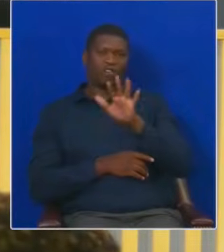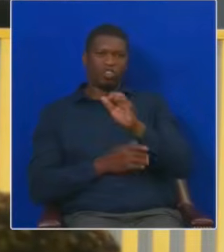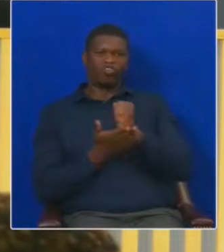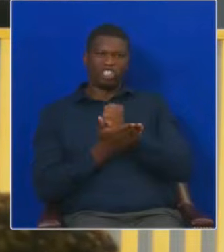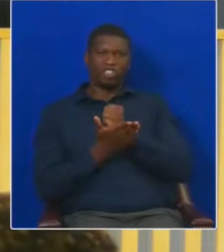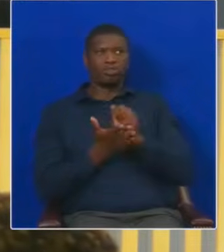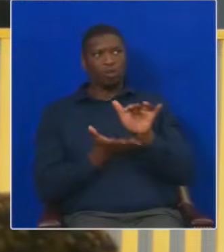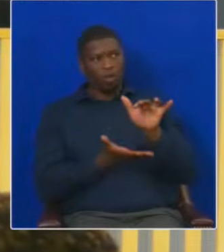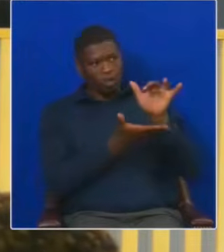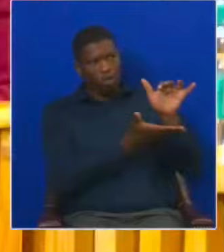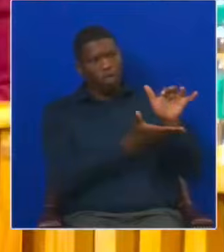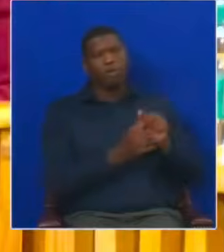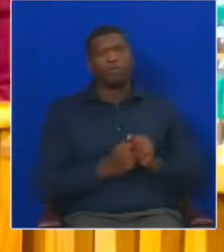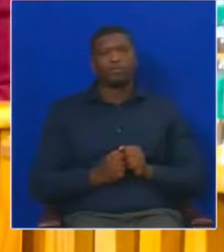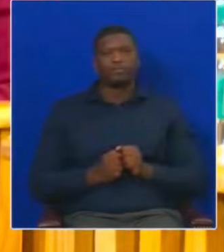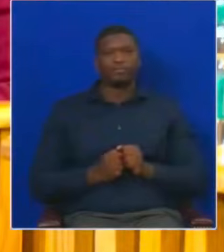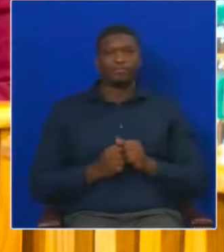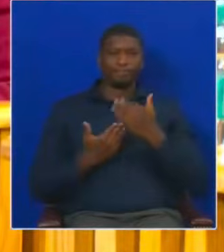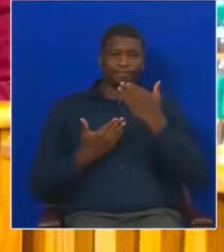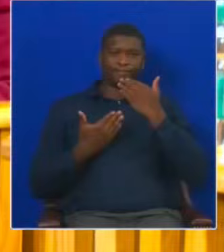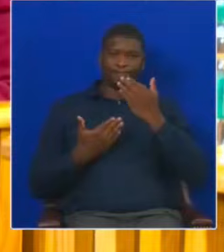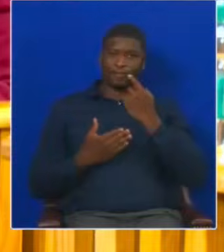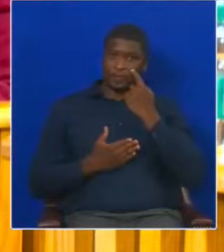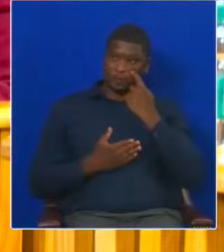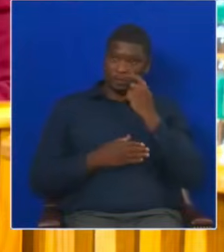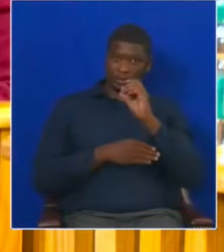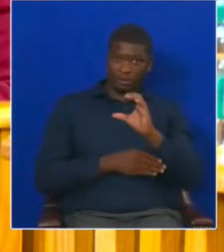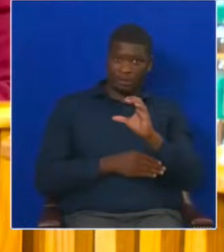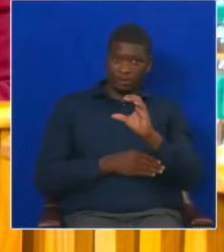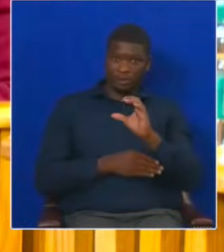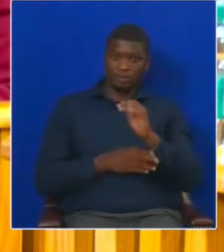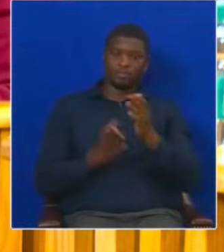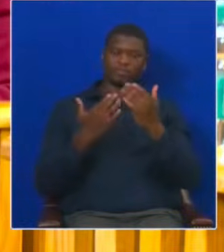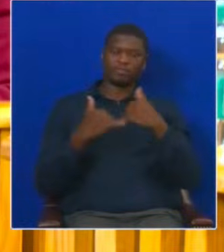Thank you, Witness C. And in terms of paragraph